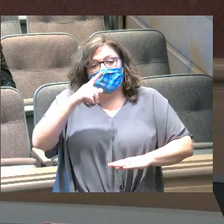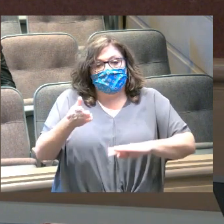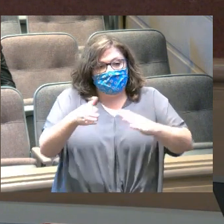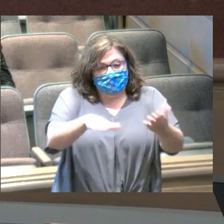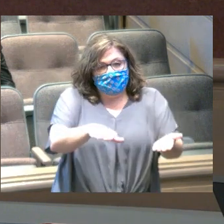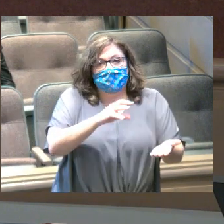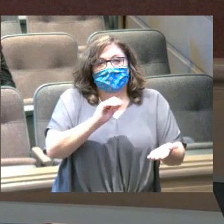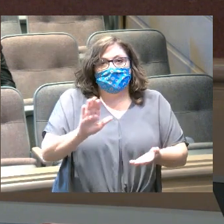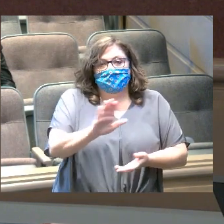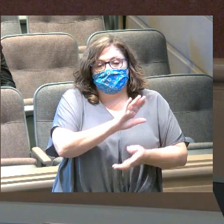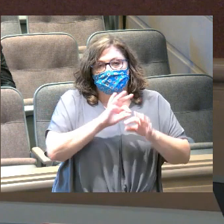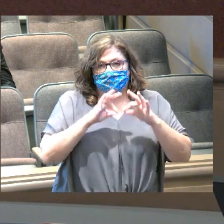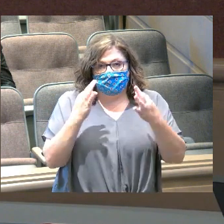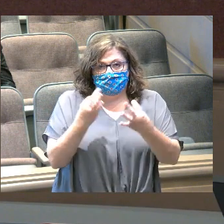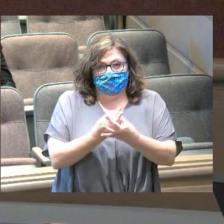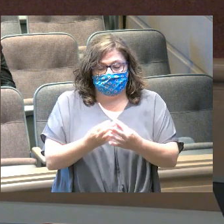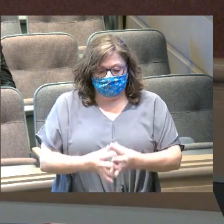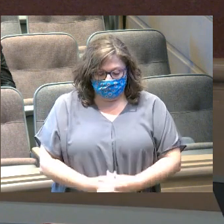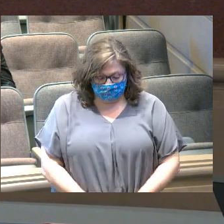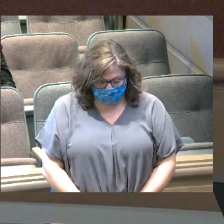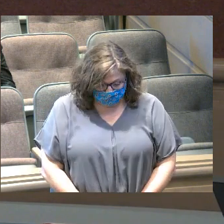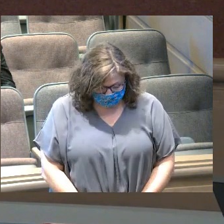the families they leave behind.